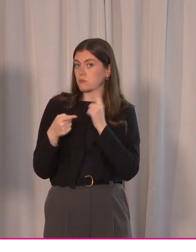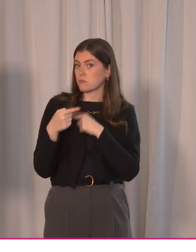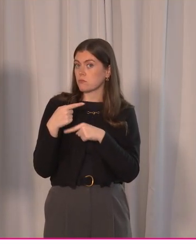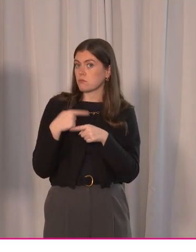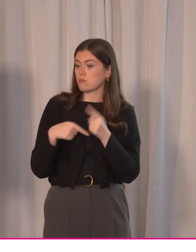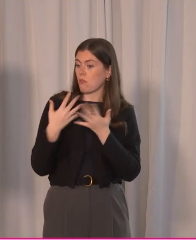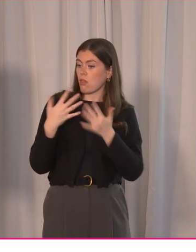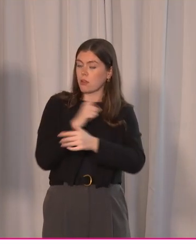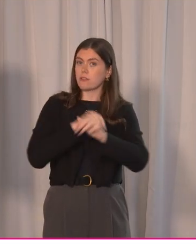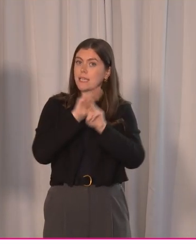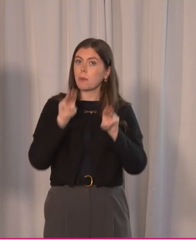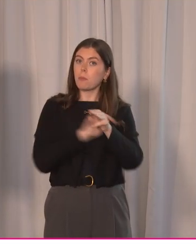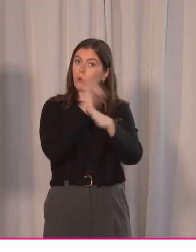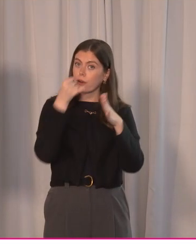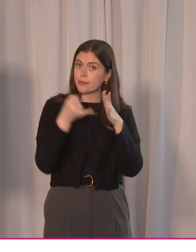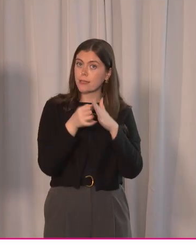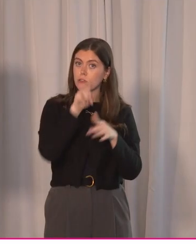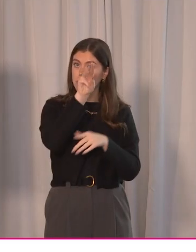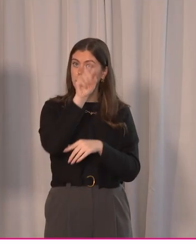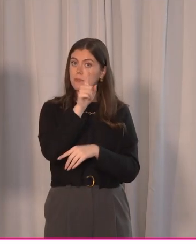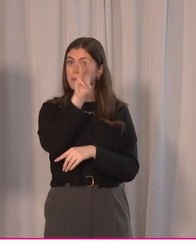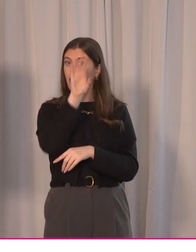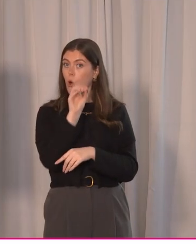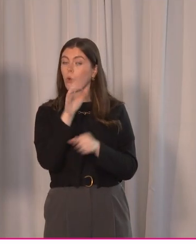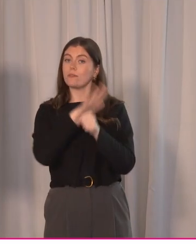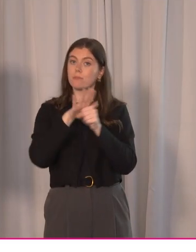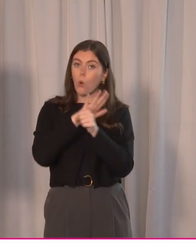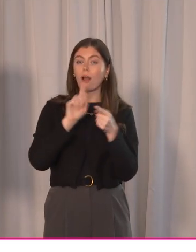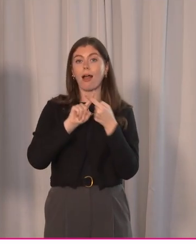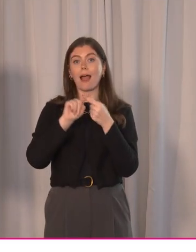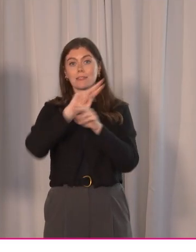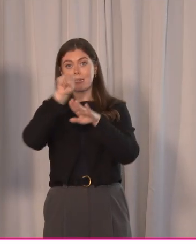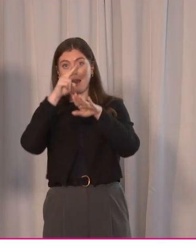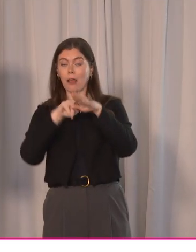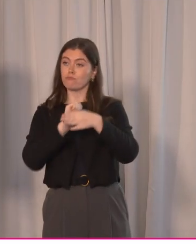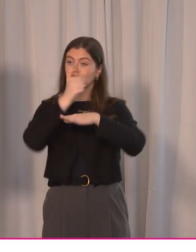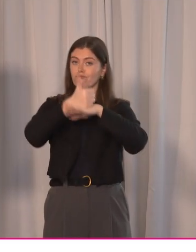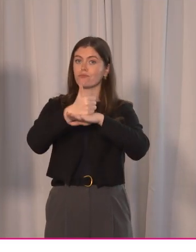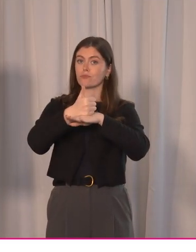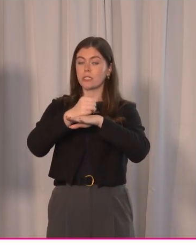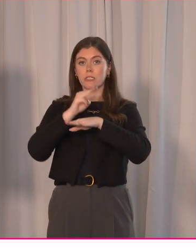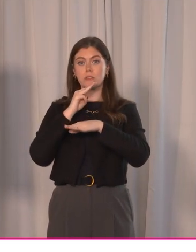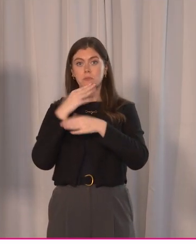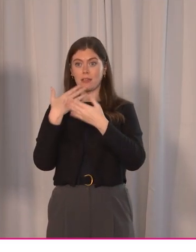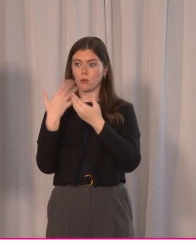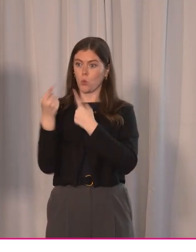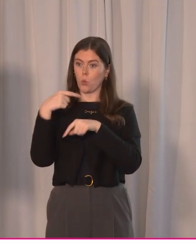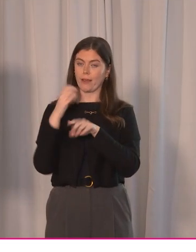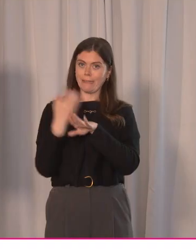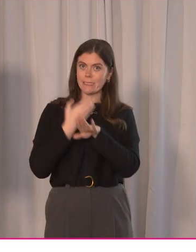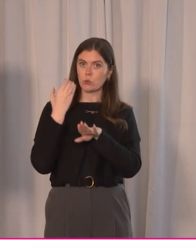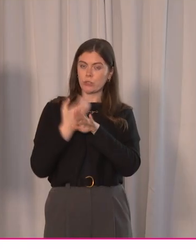disabled persons organisations locally and nationally. So we have empowerment